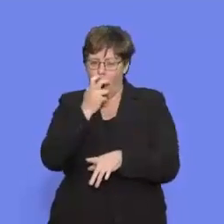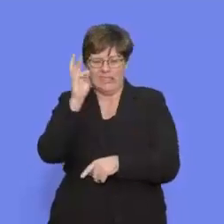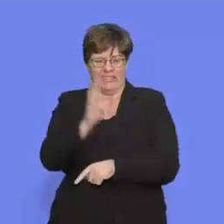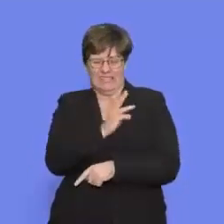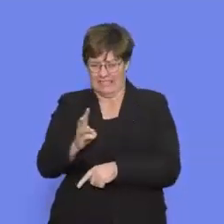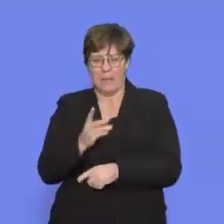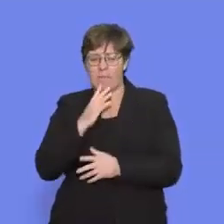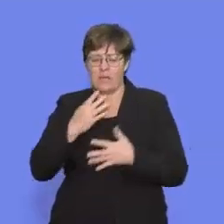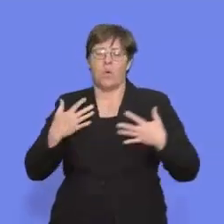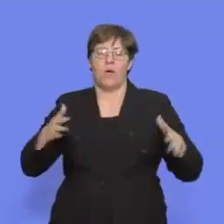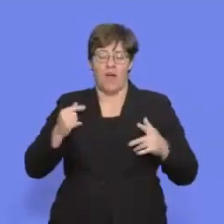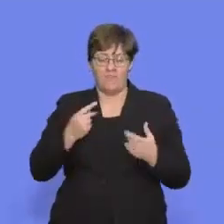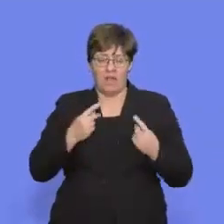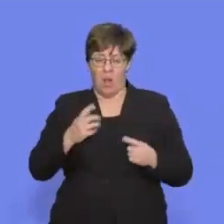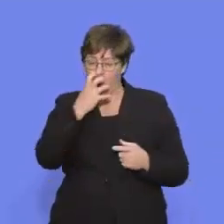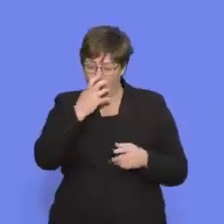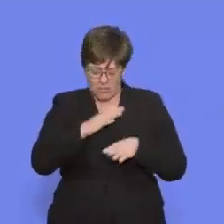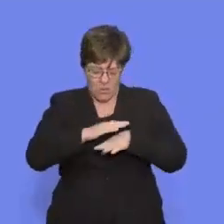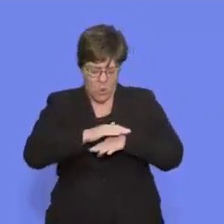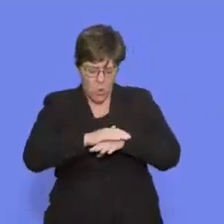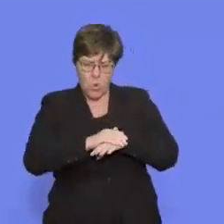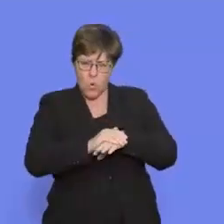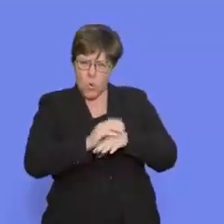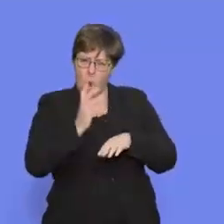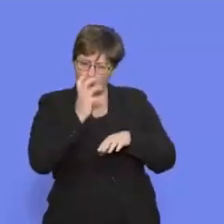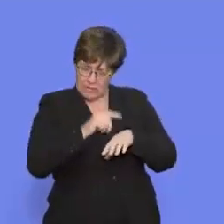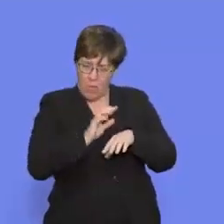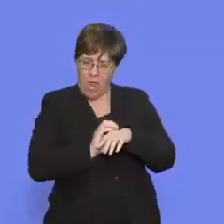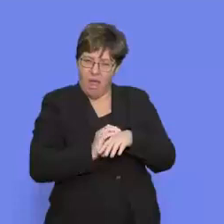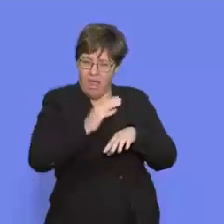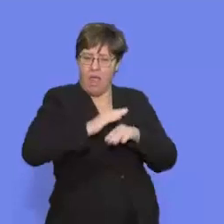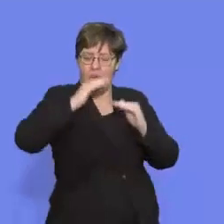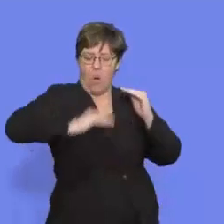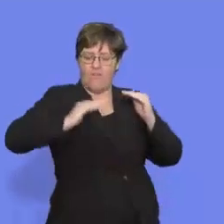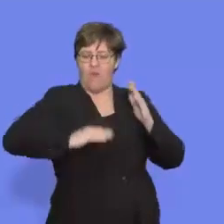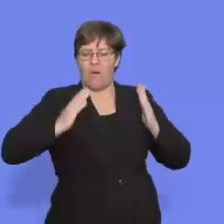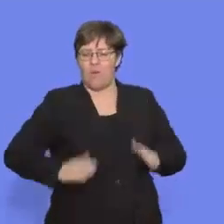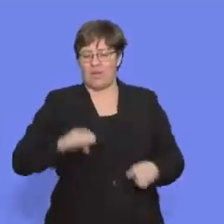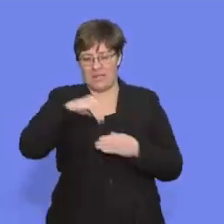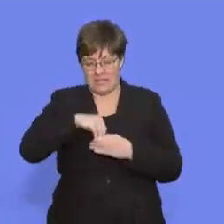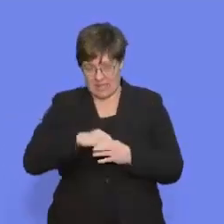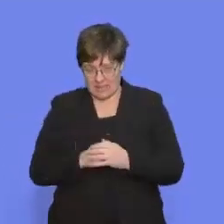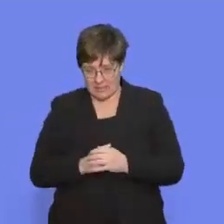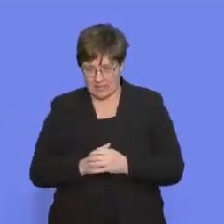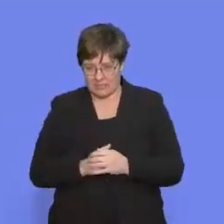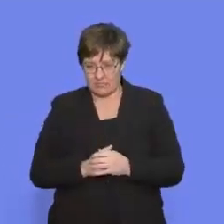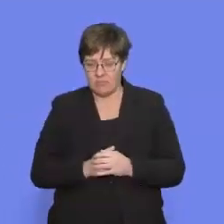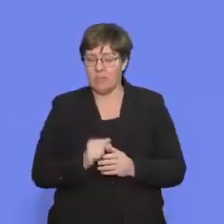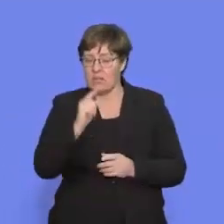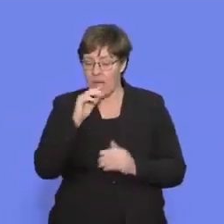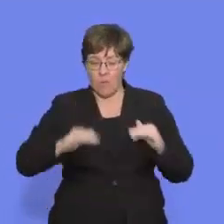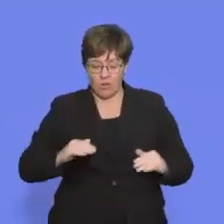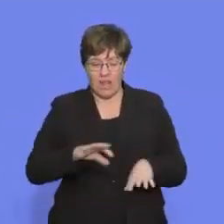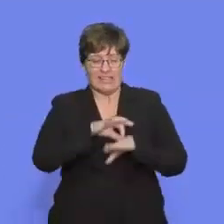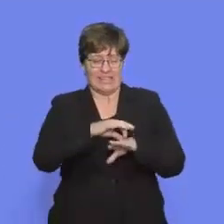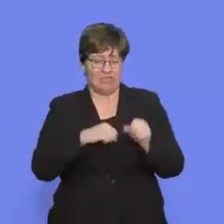temperature. So we're looking at the bottom here. We've got the structure of the skin. We're looking at the sweat glands here,